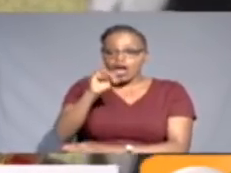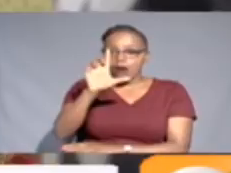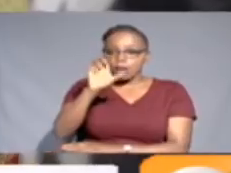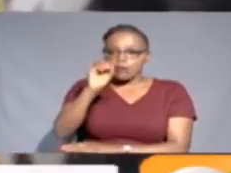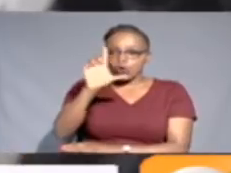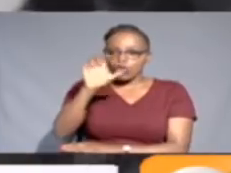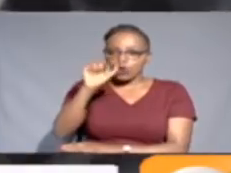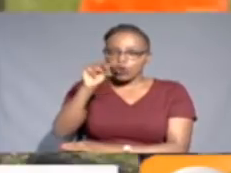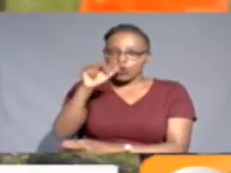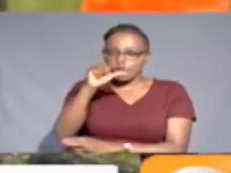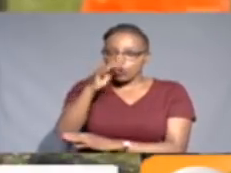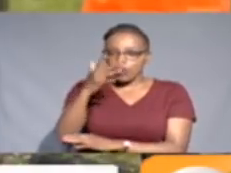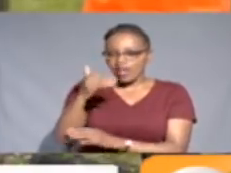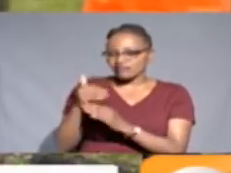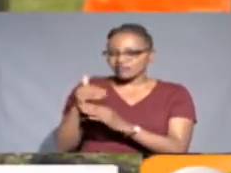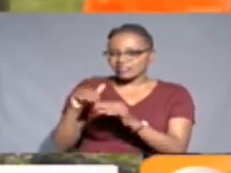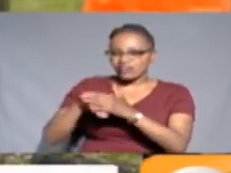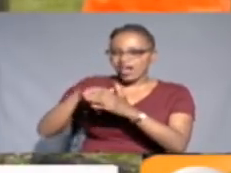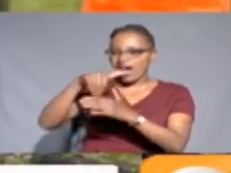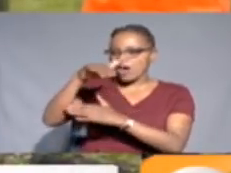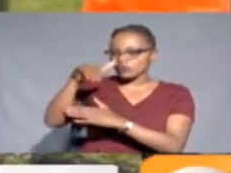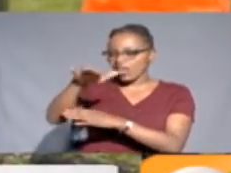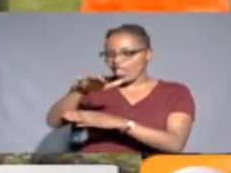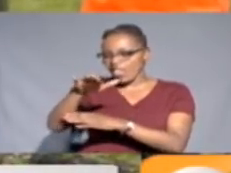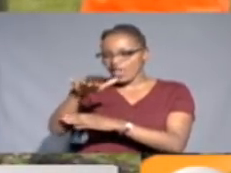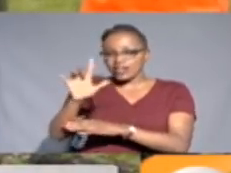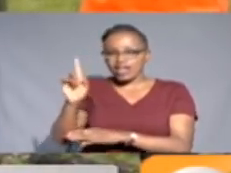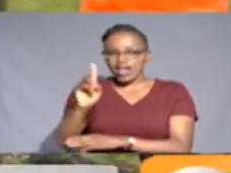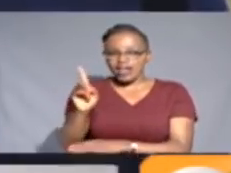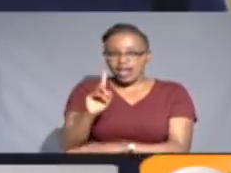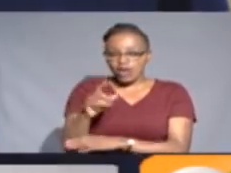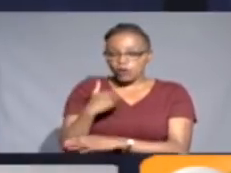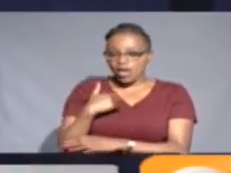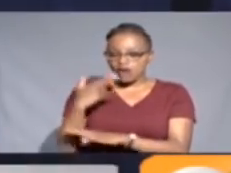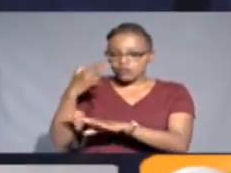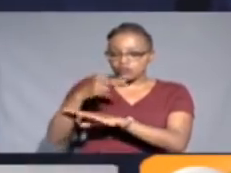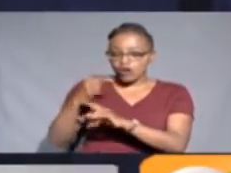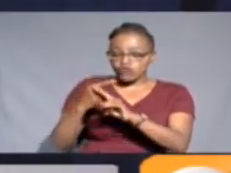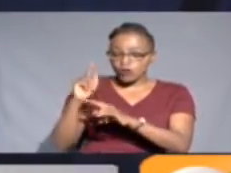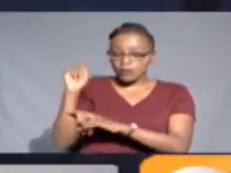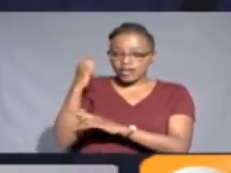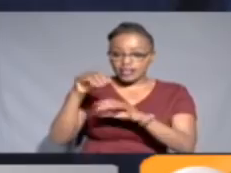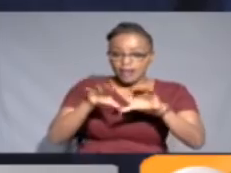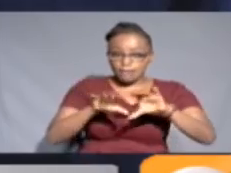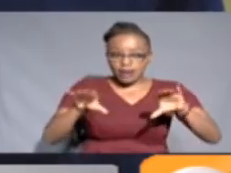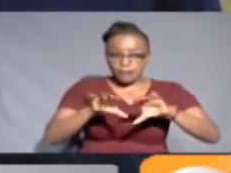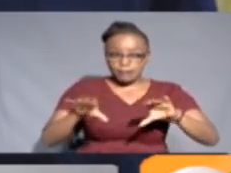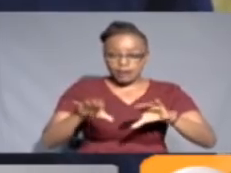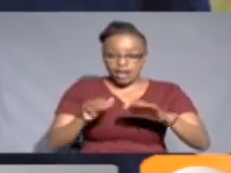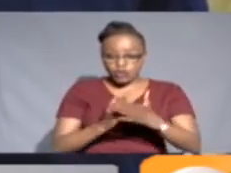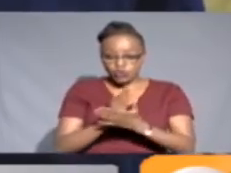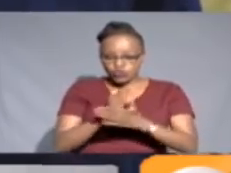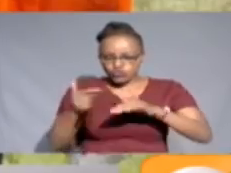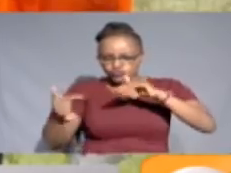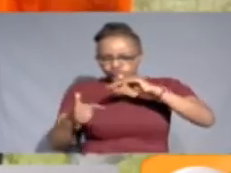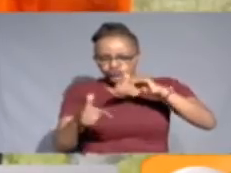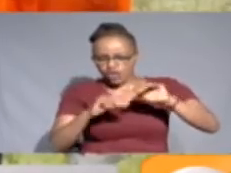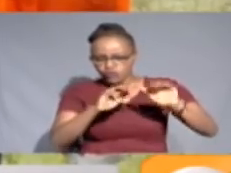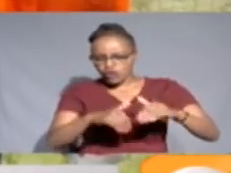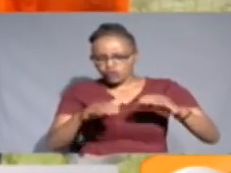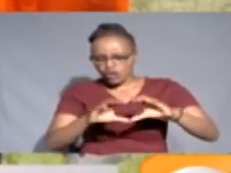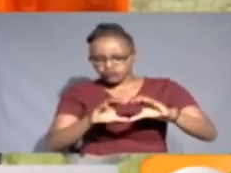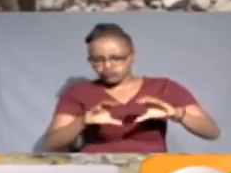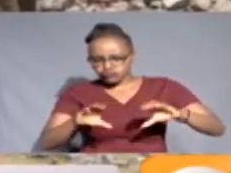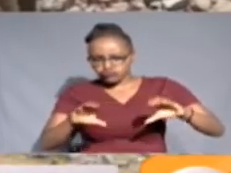in the outskirts of Nairobi. Criminals illegally siphoning fuel from the Kenya Pipeline's mainline through an underground tunnel